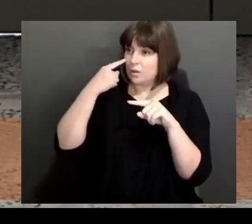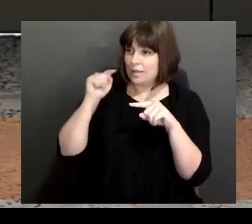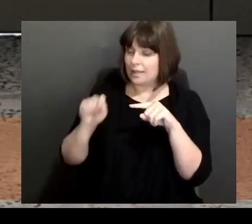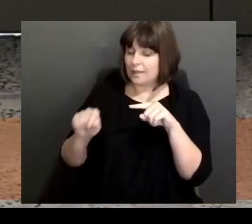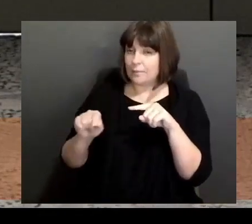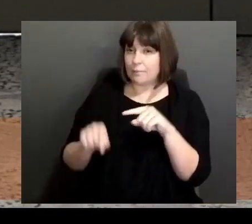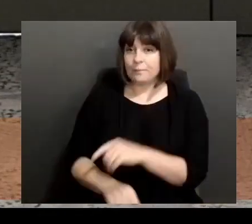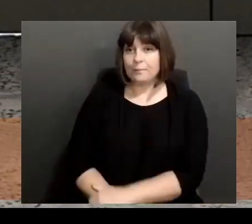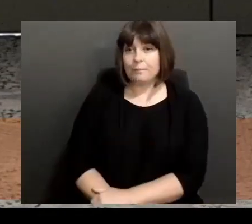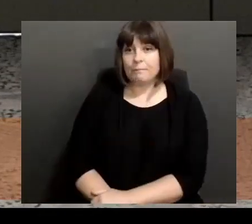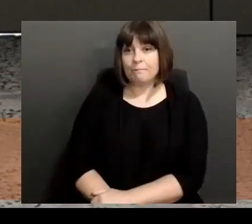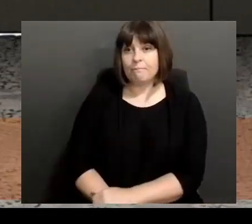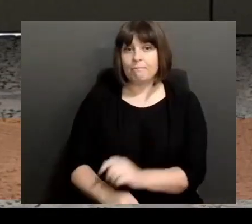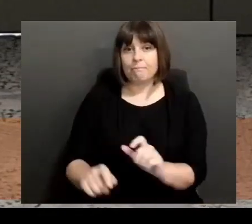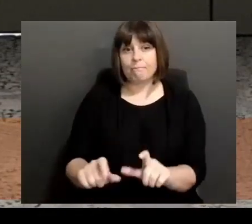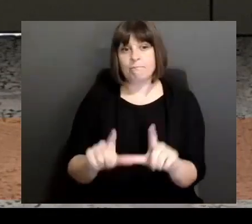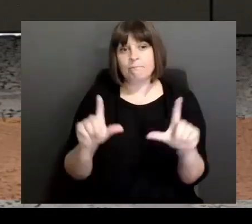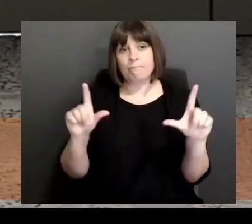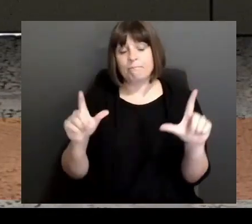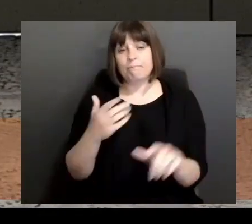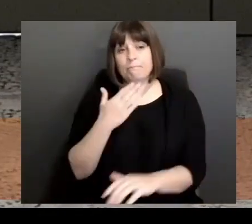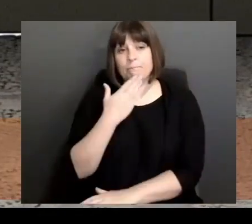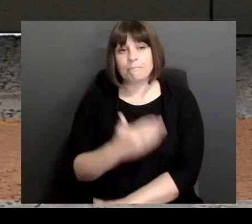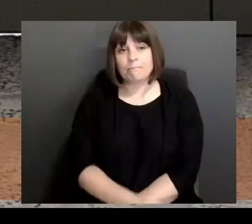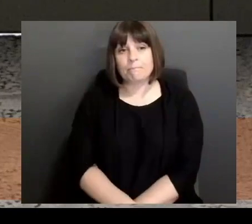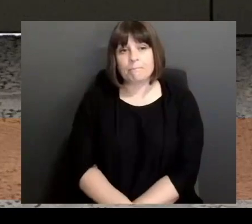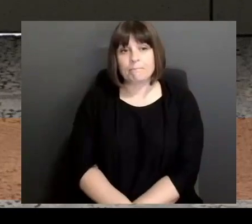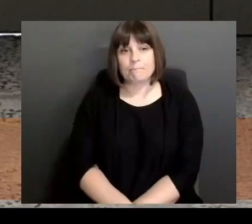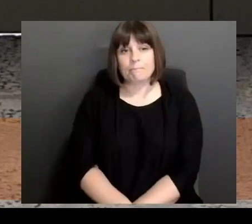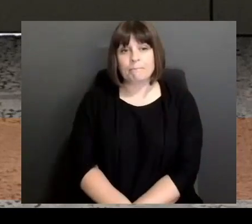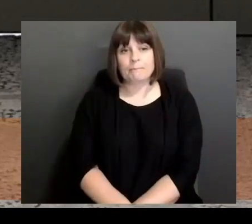If we could bring that up on the screen, thank you.